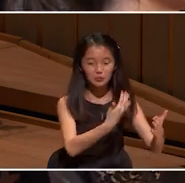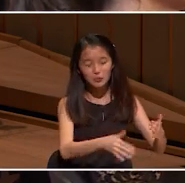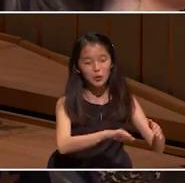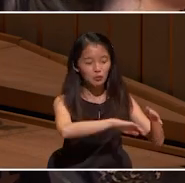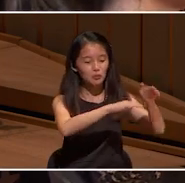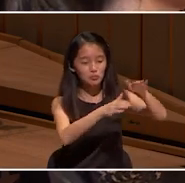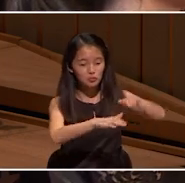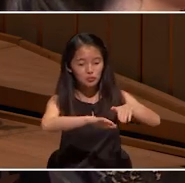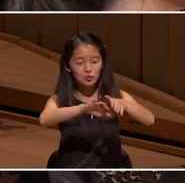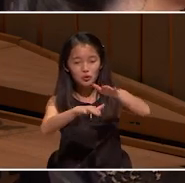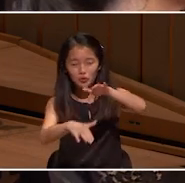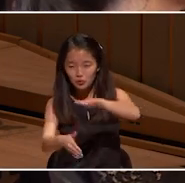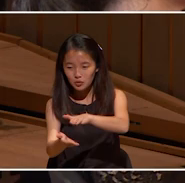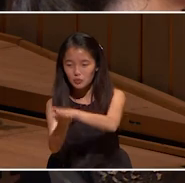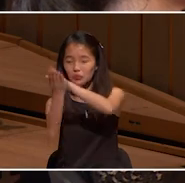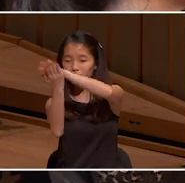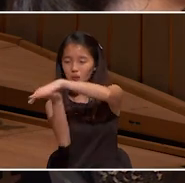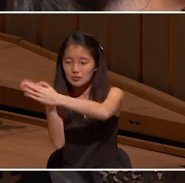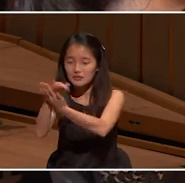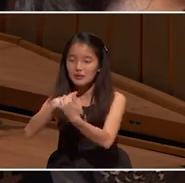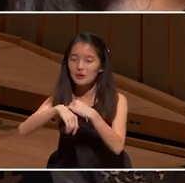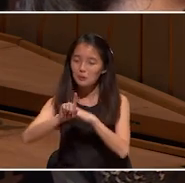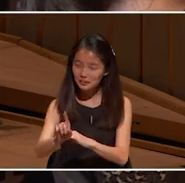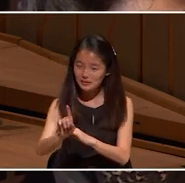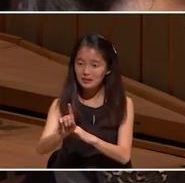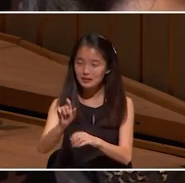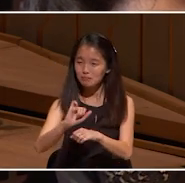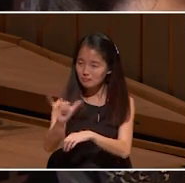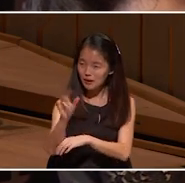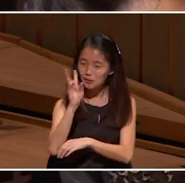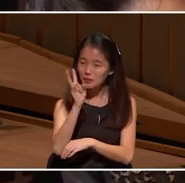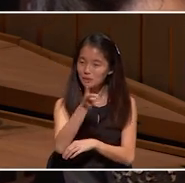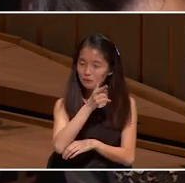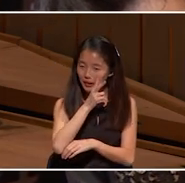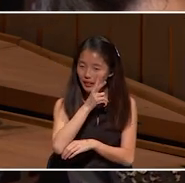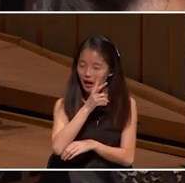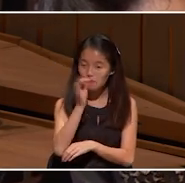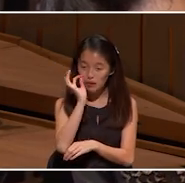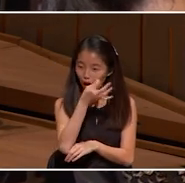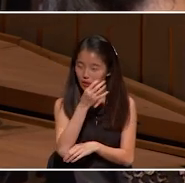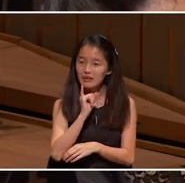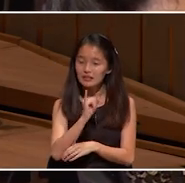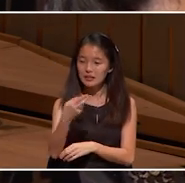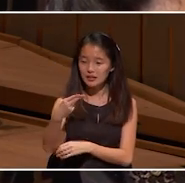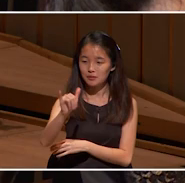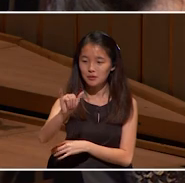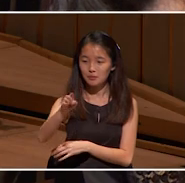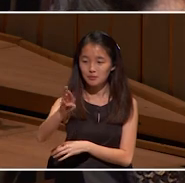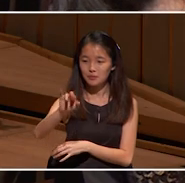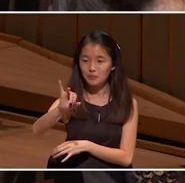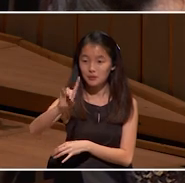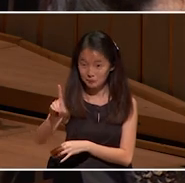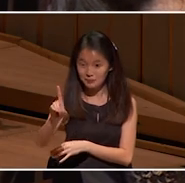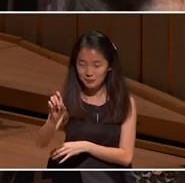hybrid, just like the VANDA Miss Joaquim. In the second movement, the central part is about the garden